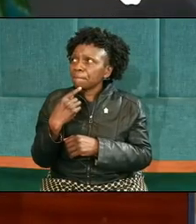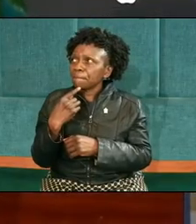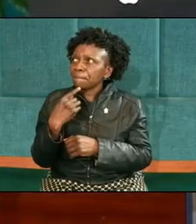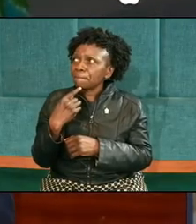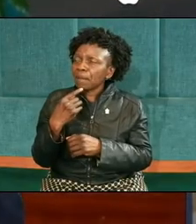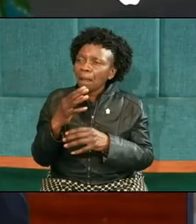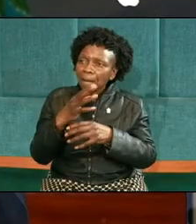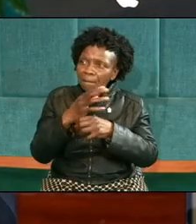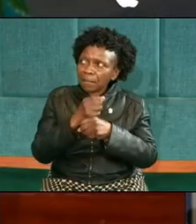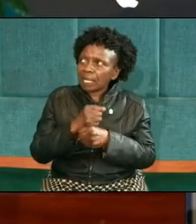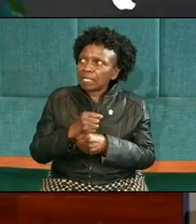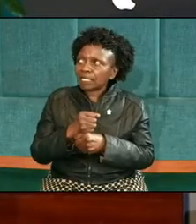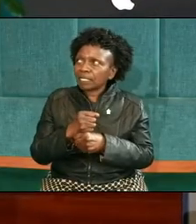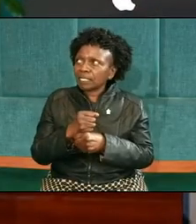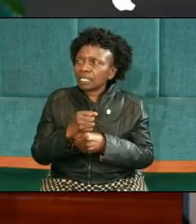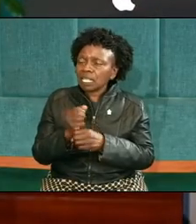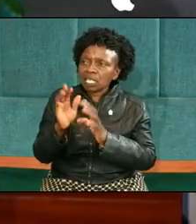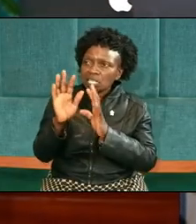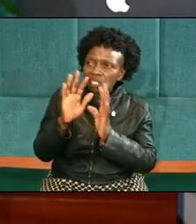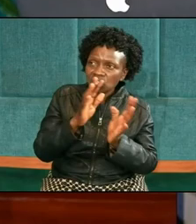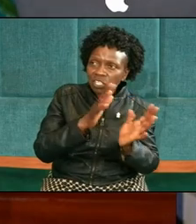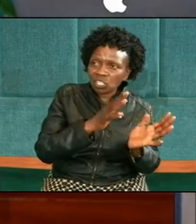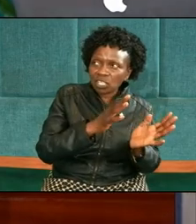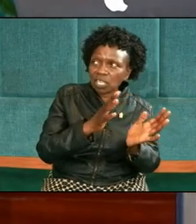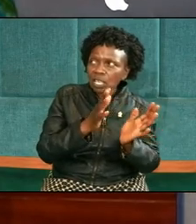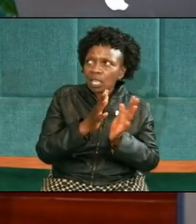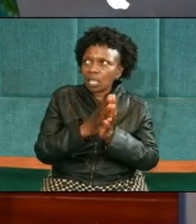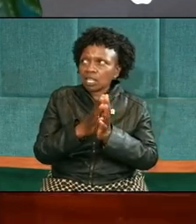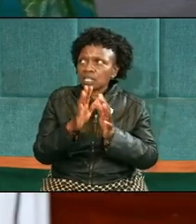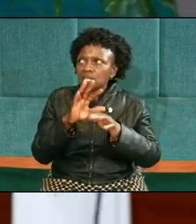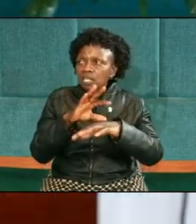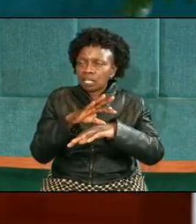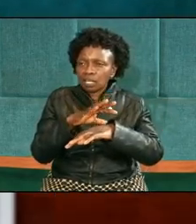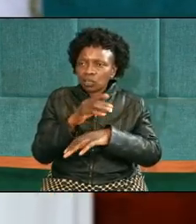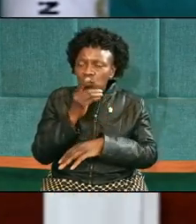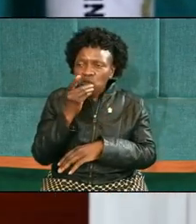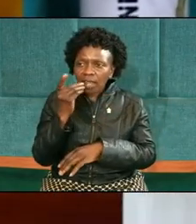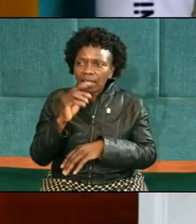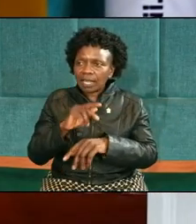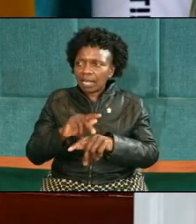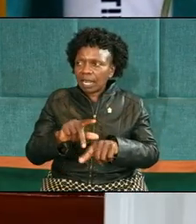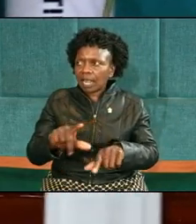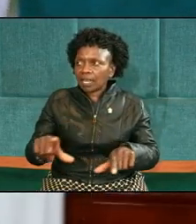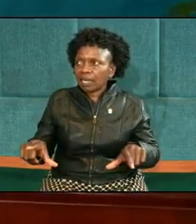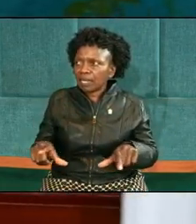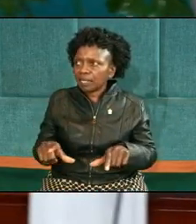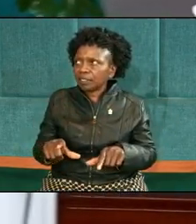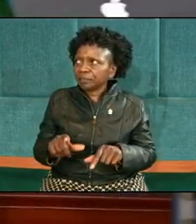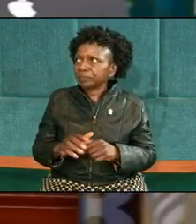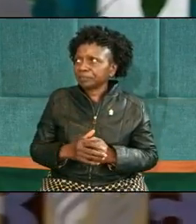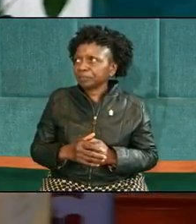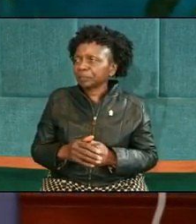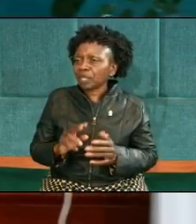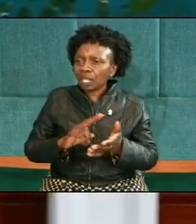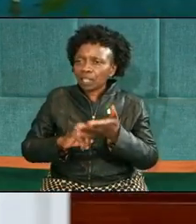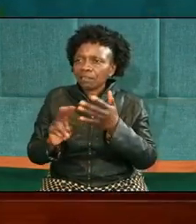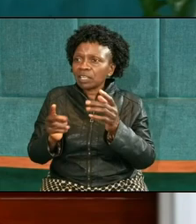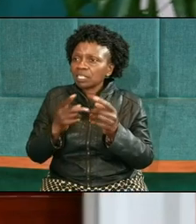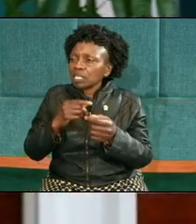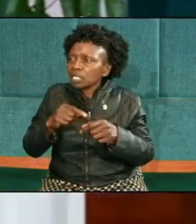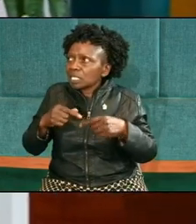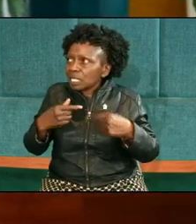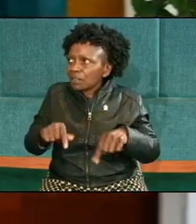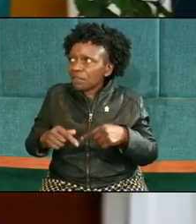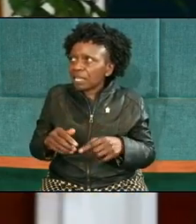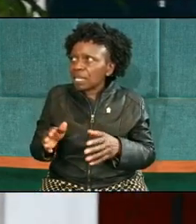who made the sea and the land, dry land. And by the way, when the guys heard that, the text says it terrified